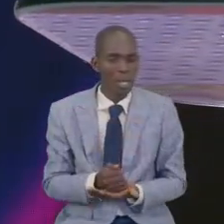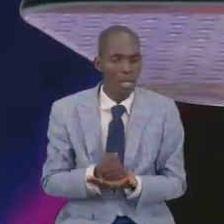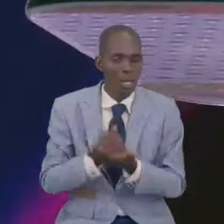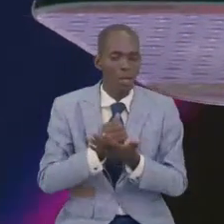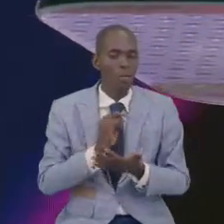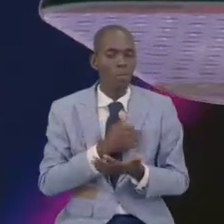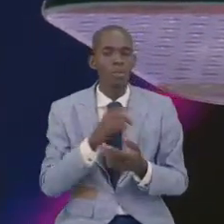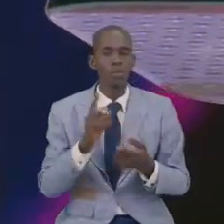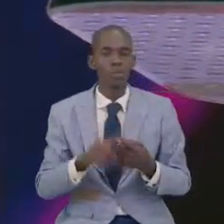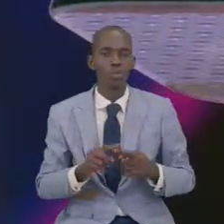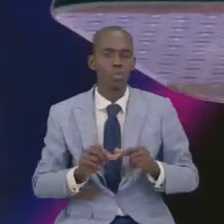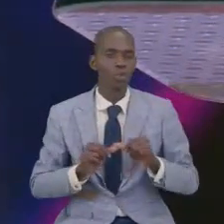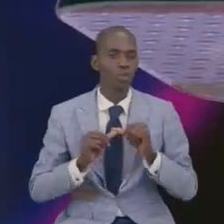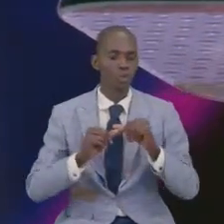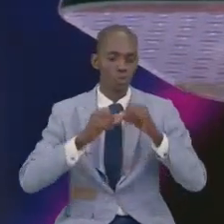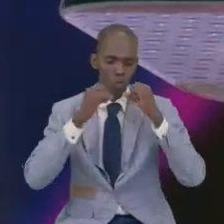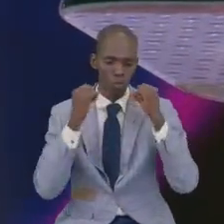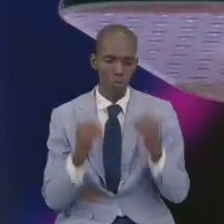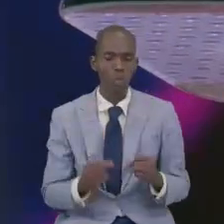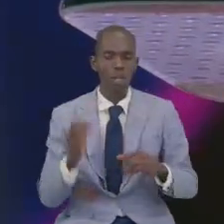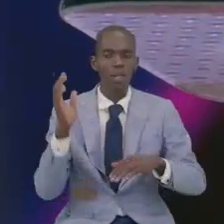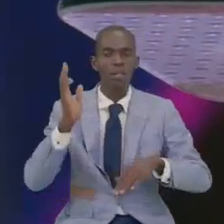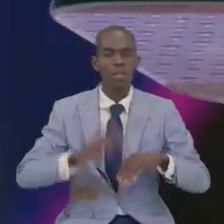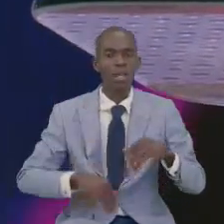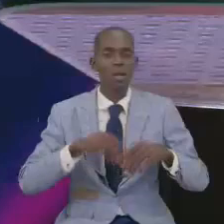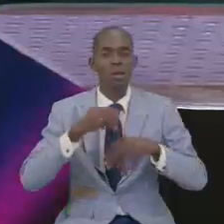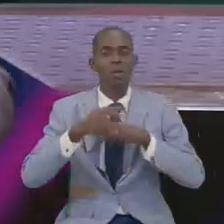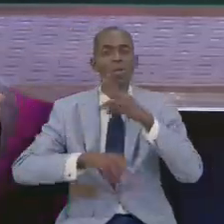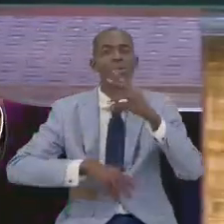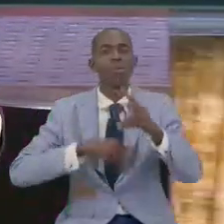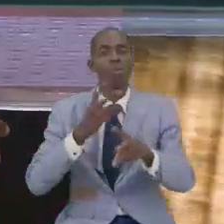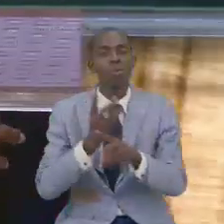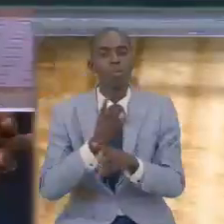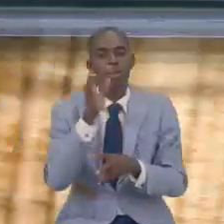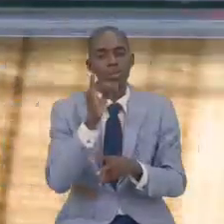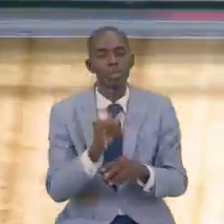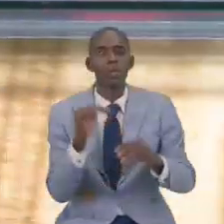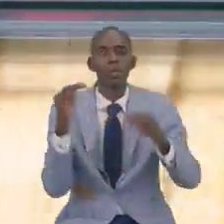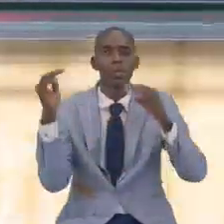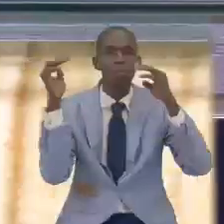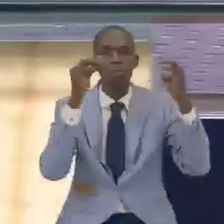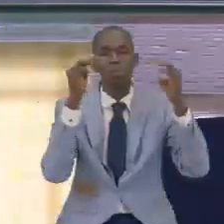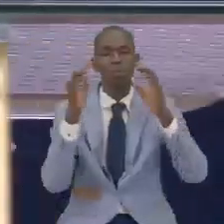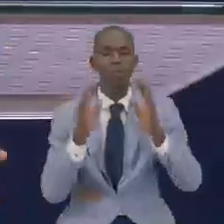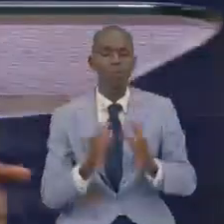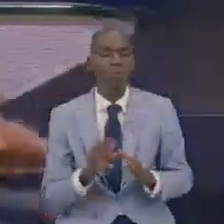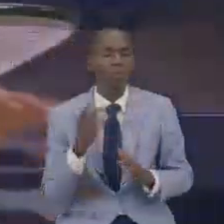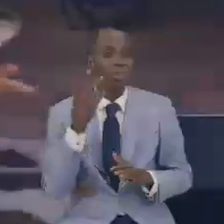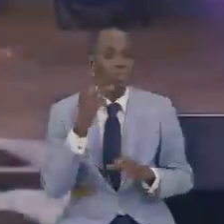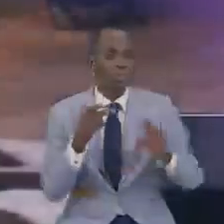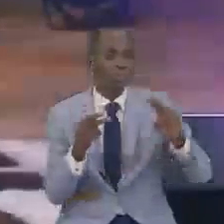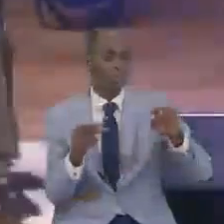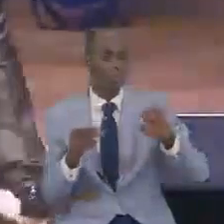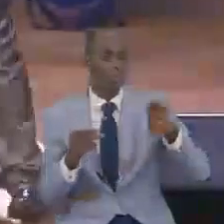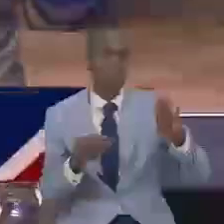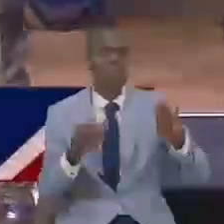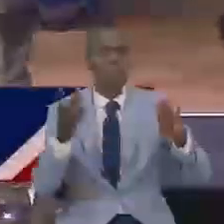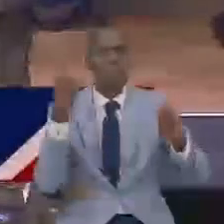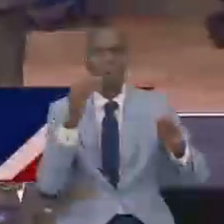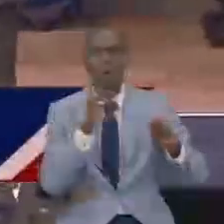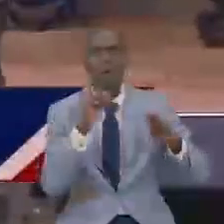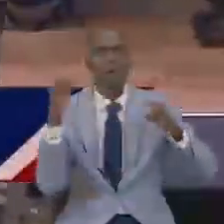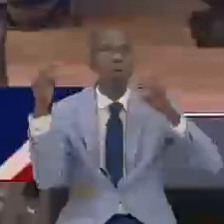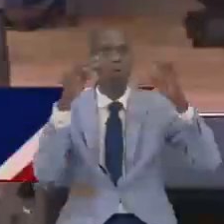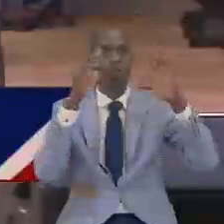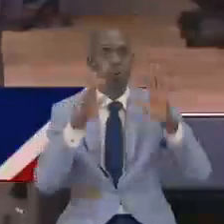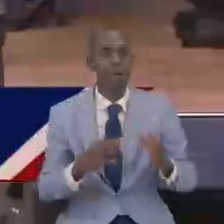than worldly warriors. You see, Nebuchadnezzar was an emperor. He was a warrior, and he had soldiers, and